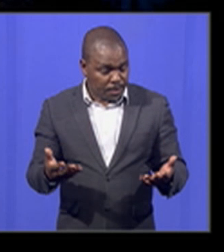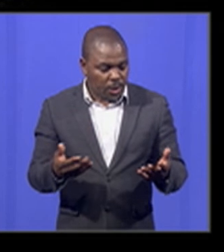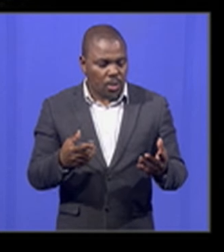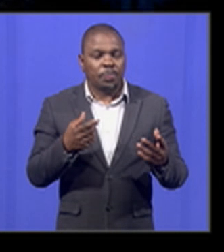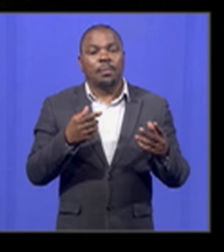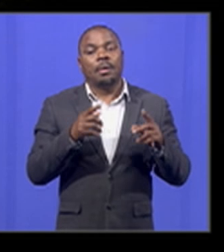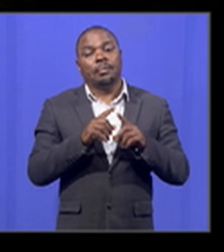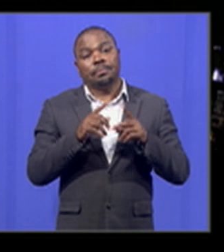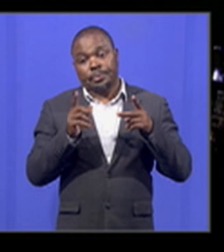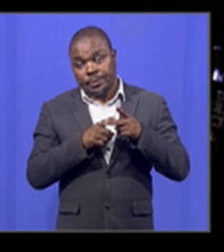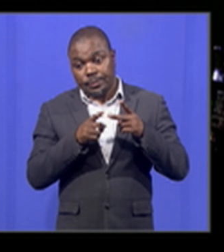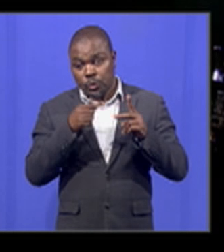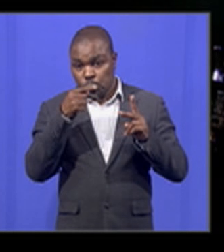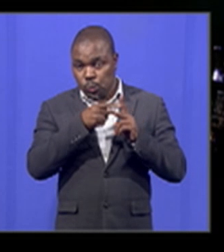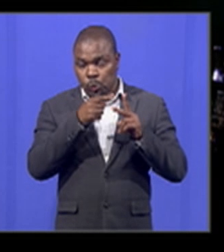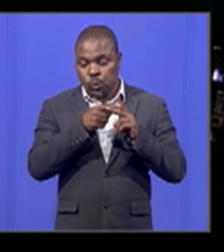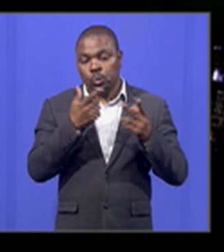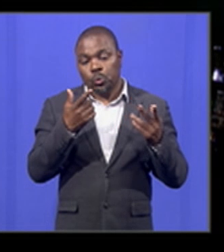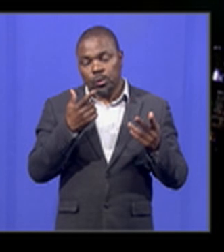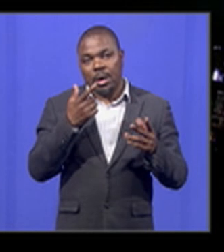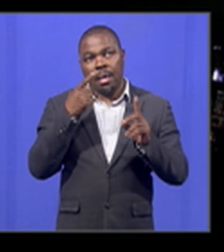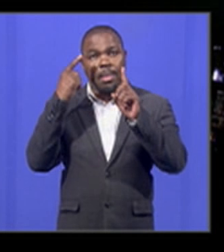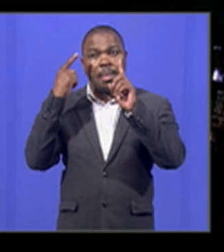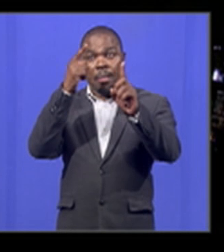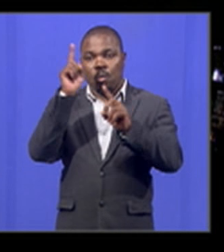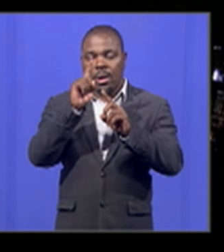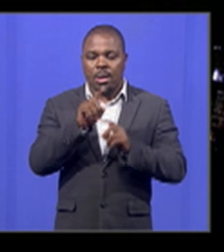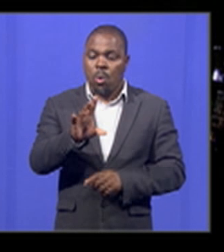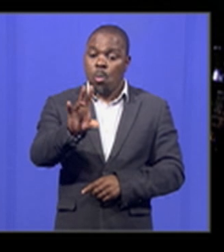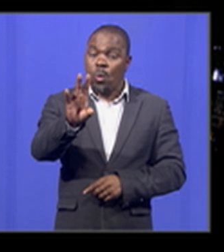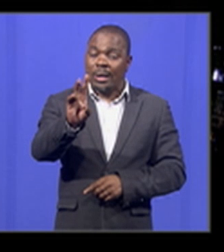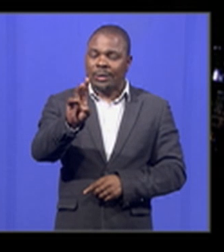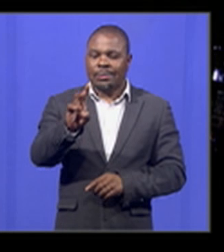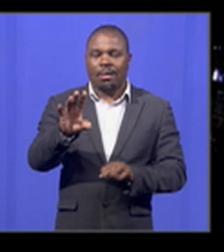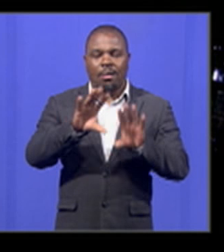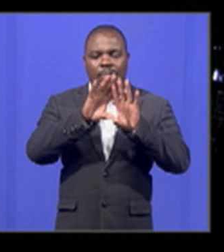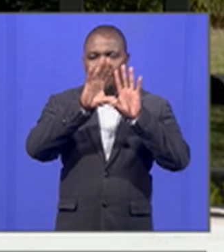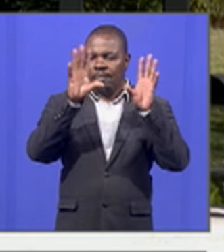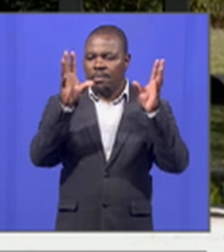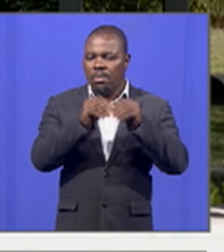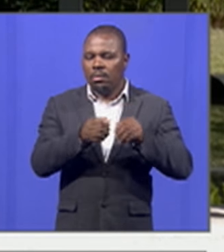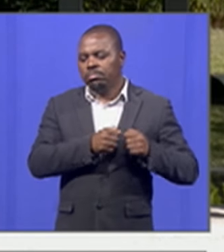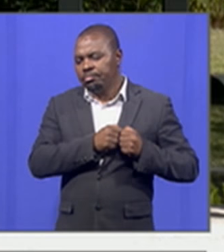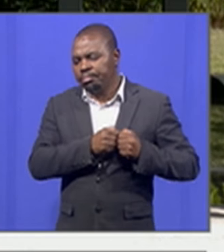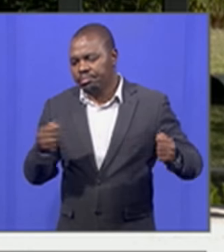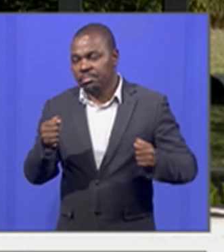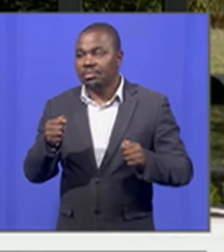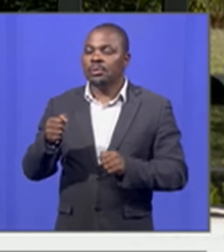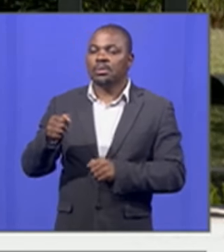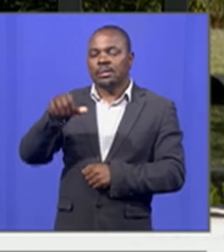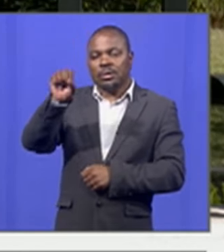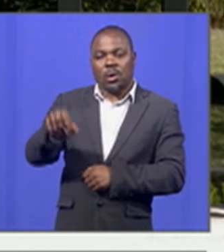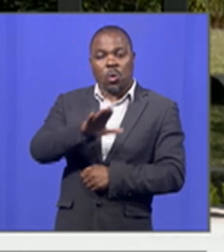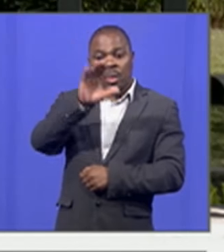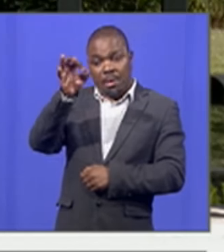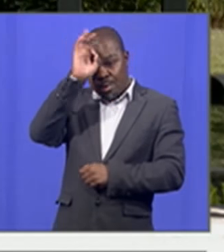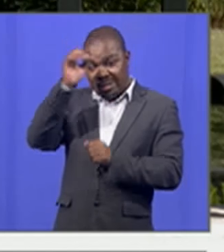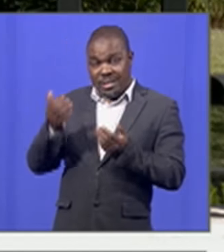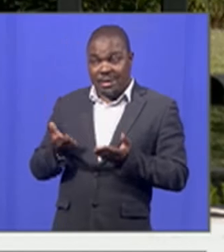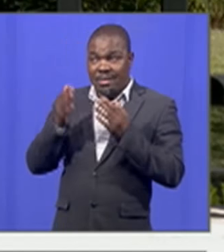he intended this Wednesday to fully lay bare involvement of senior members of the South African